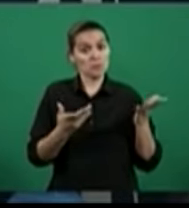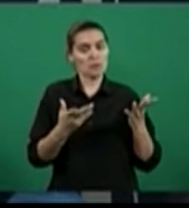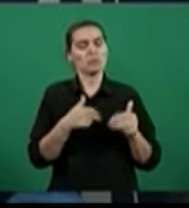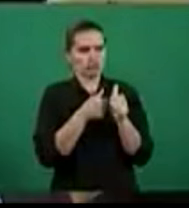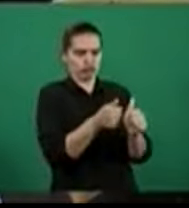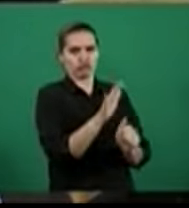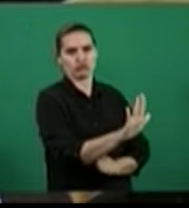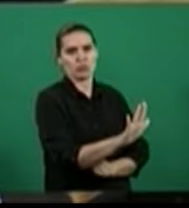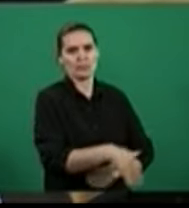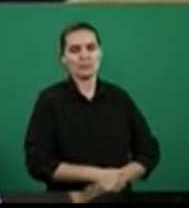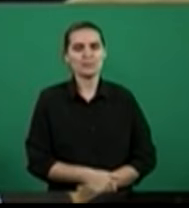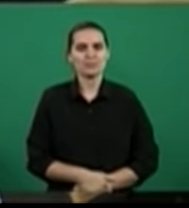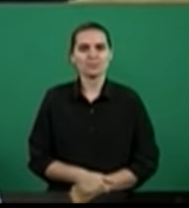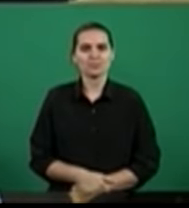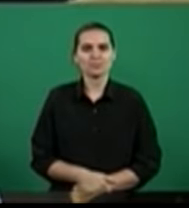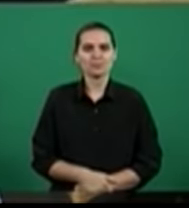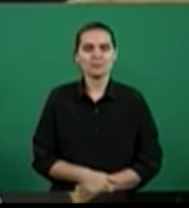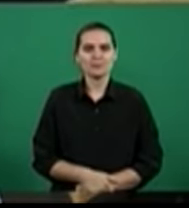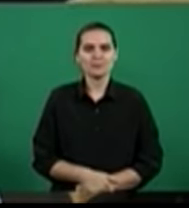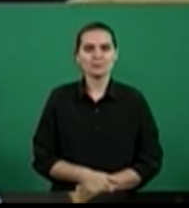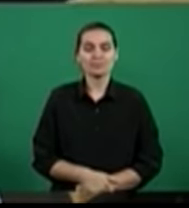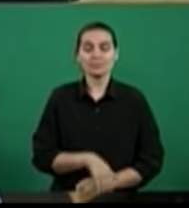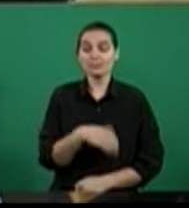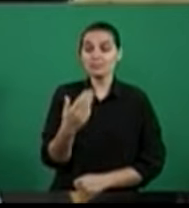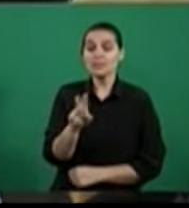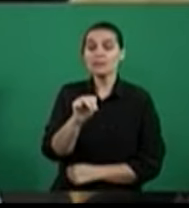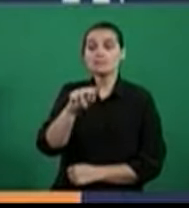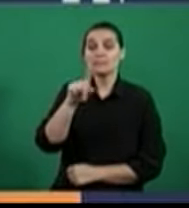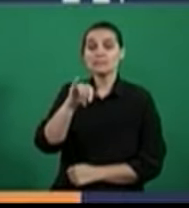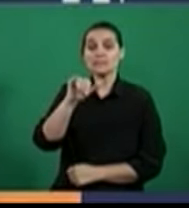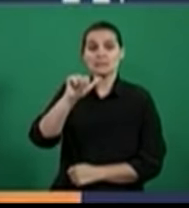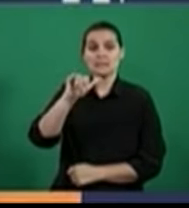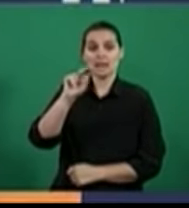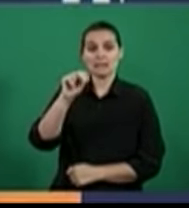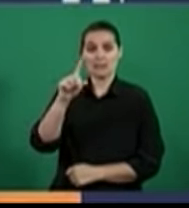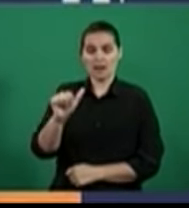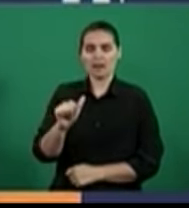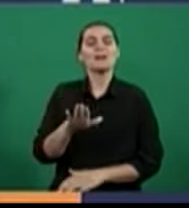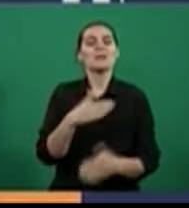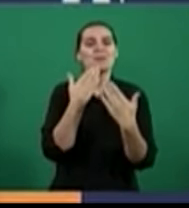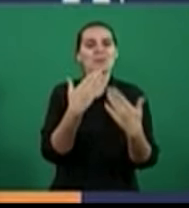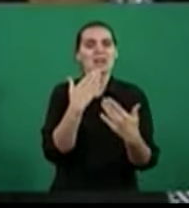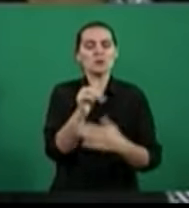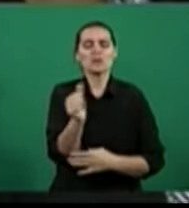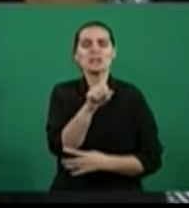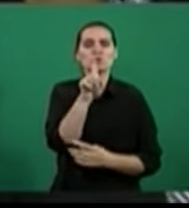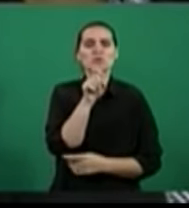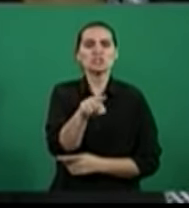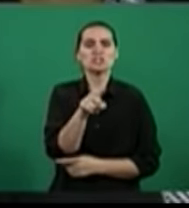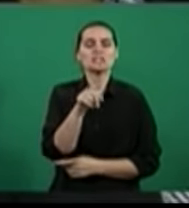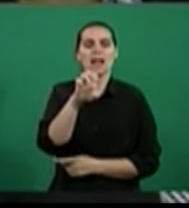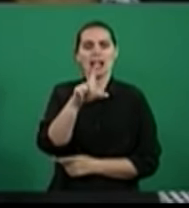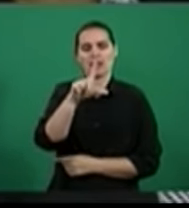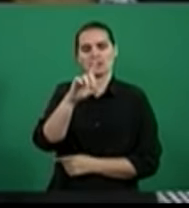Thanks. Zianda. Thank you, Governor. The next question is from Eldrin Simpier